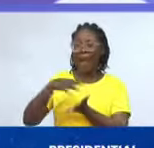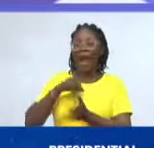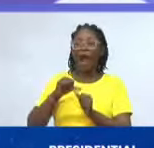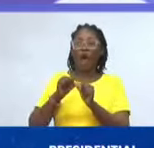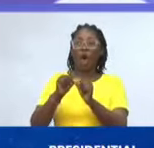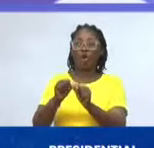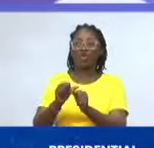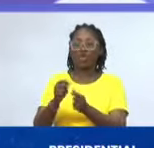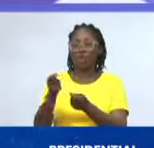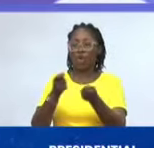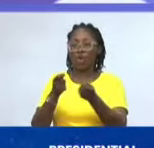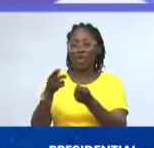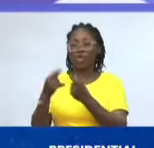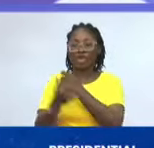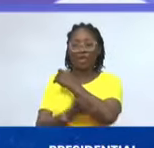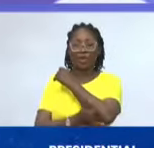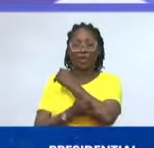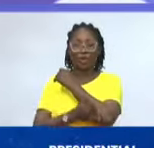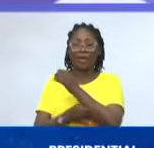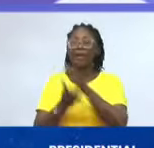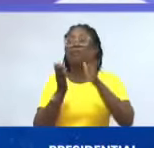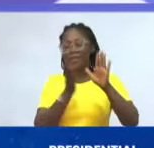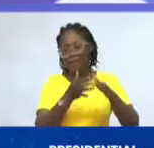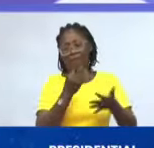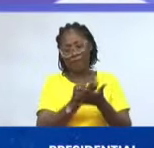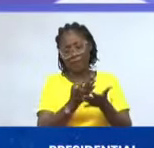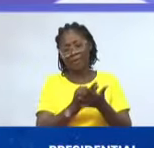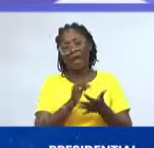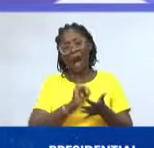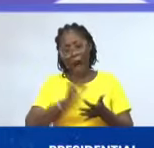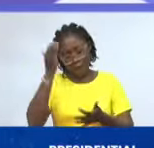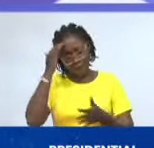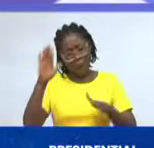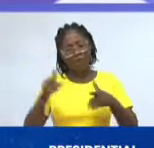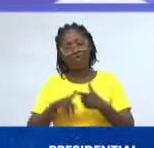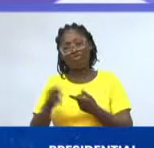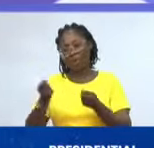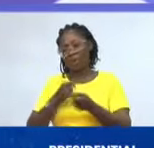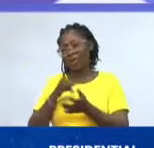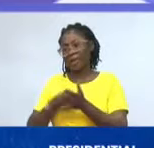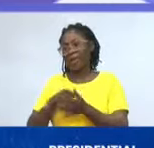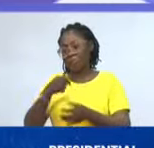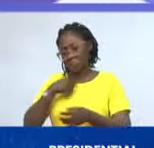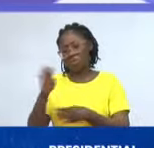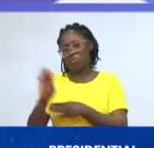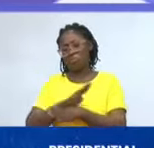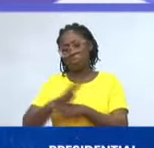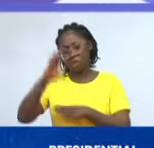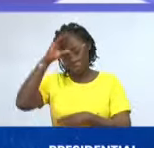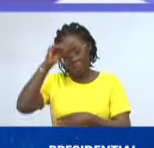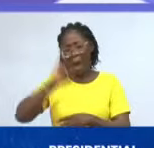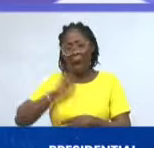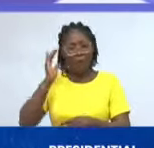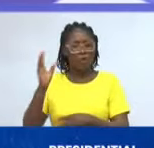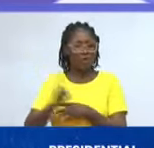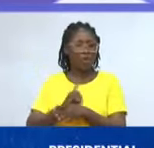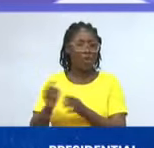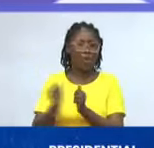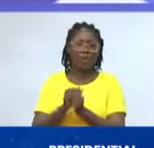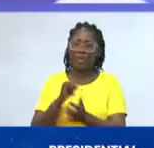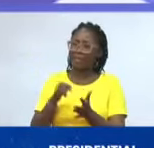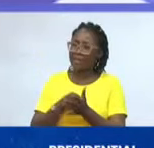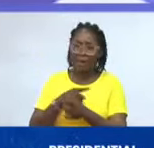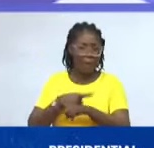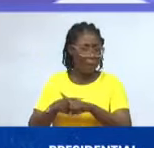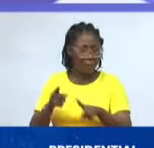country. Leave financing for me. I know how to handle it. It's my sector. I'm a trader. So I will deal with it. But nobody will ever